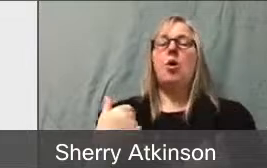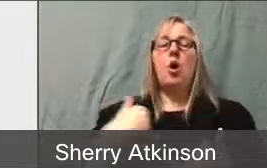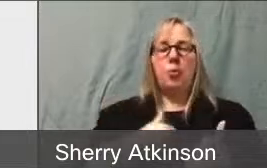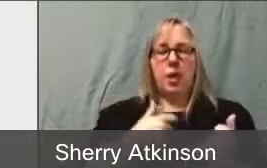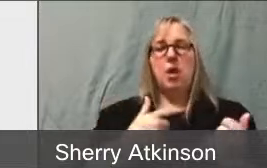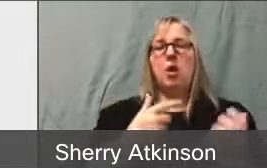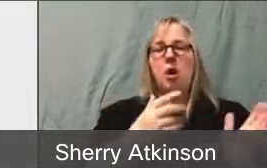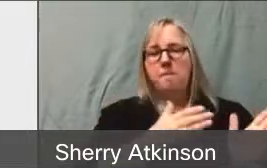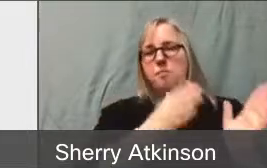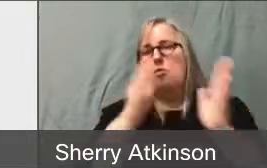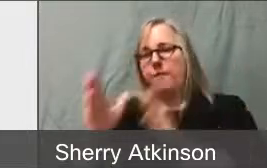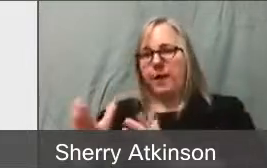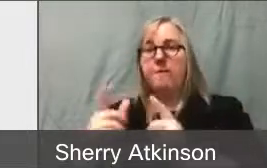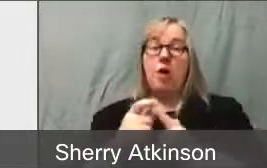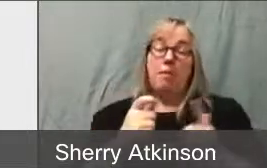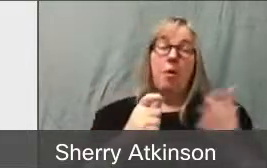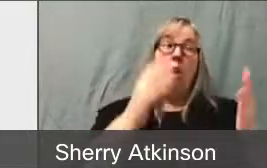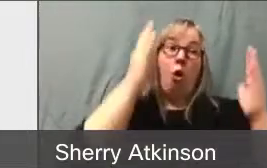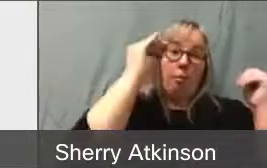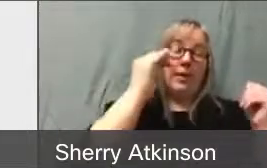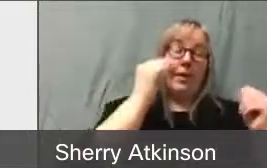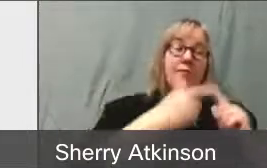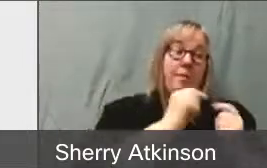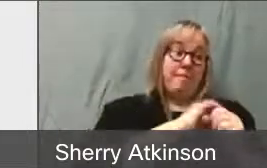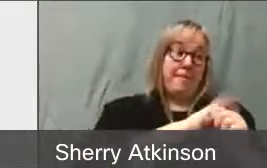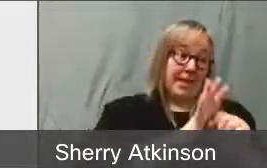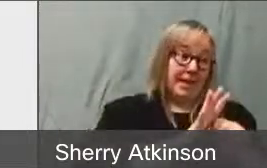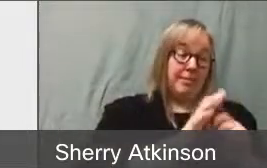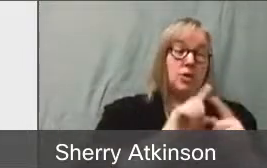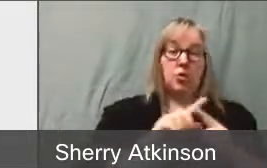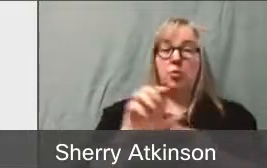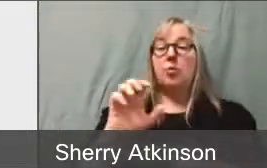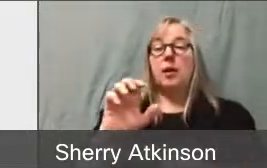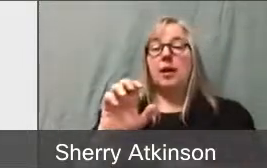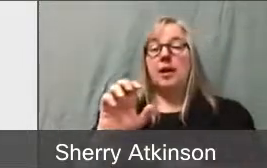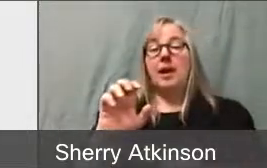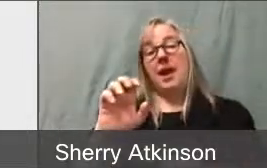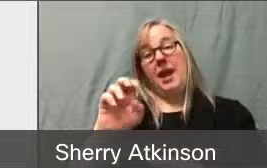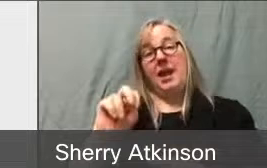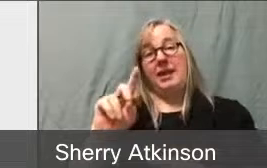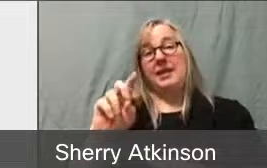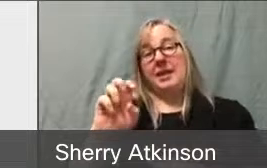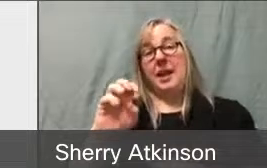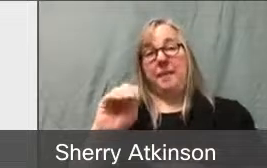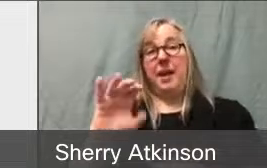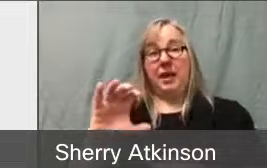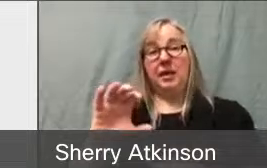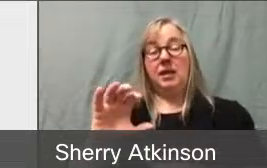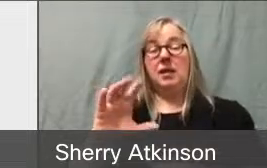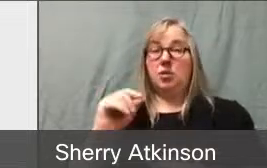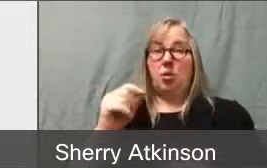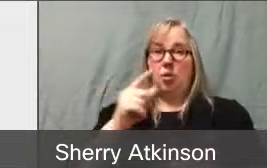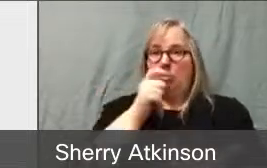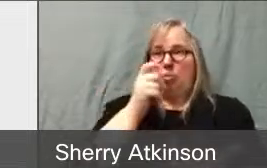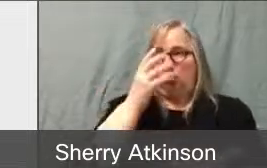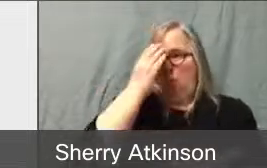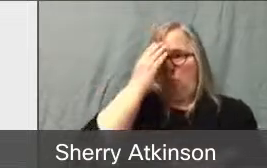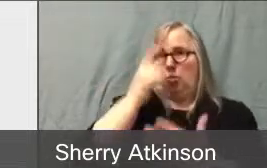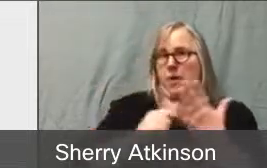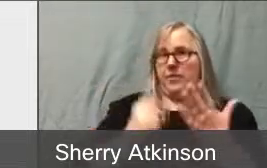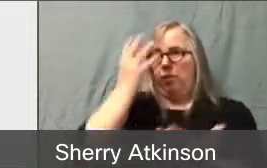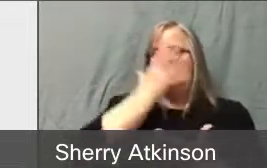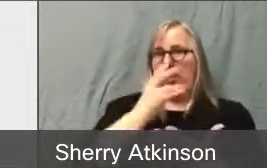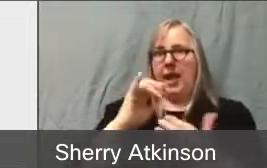moving from hopefully pandemic to endemic, and who knows what that's going to look like in terms of how